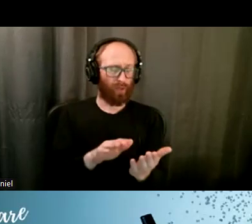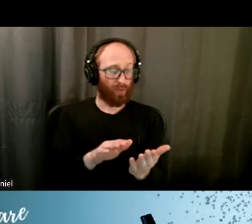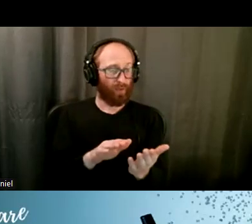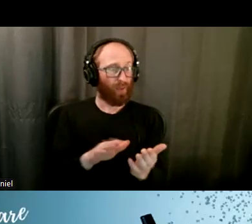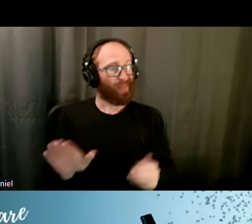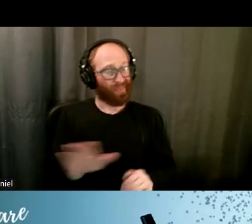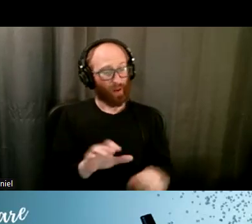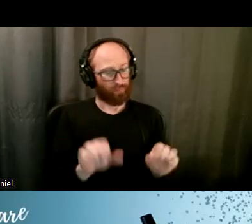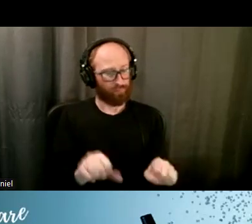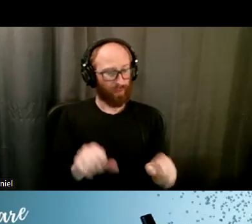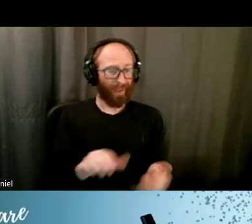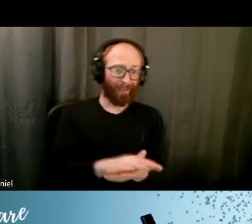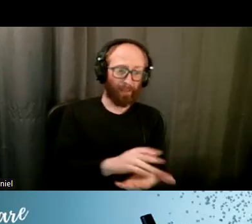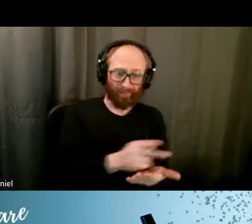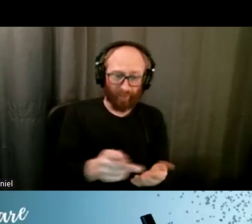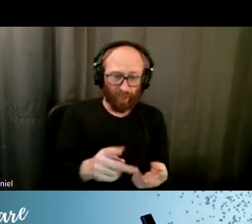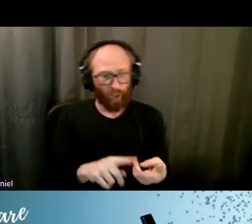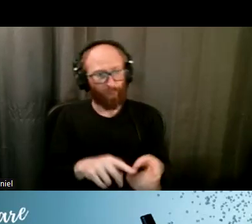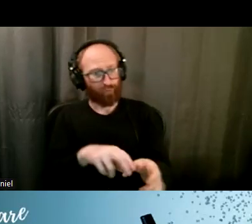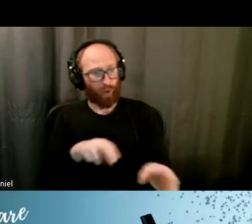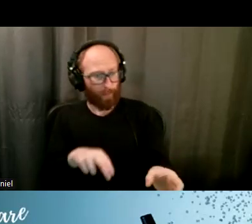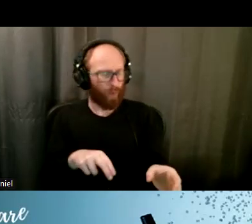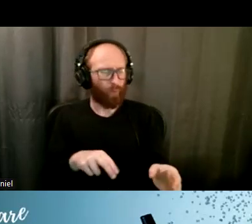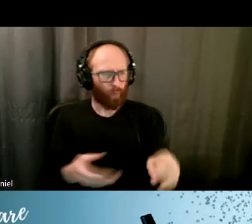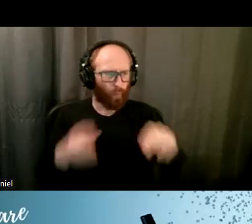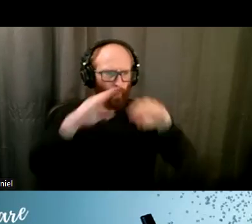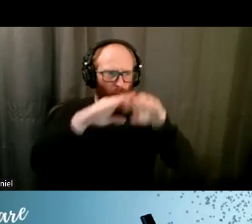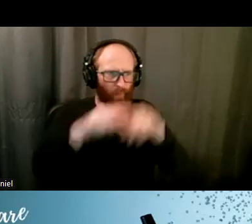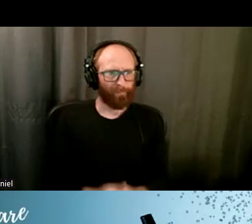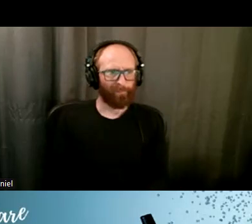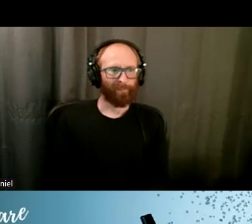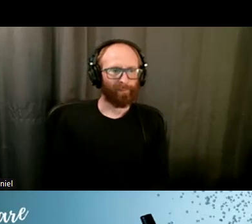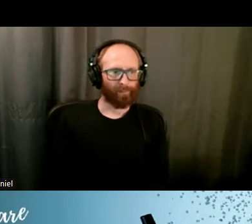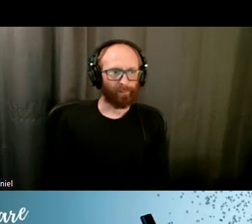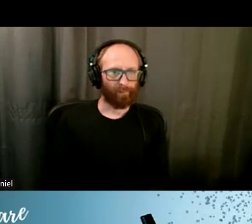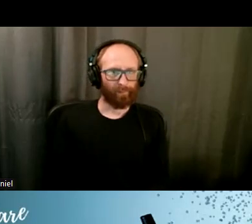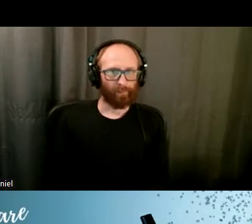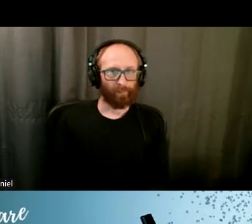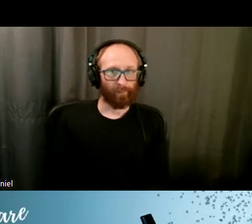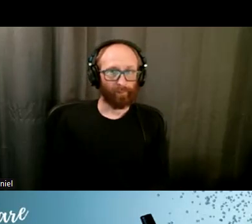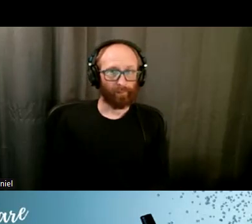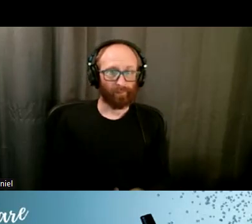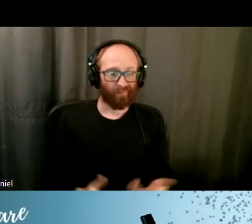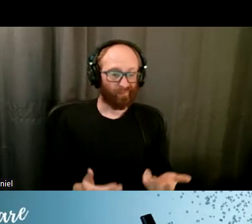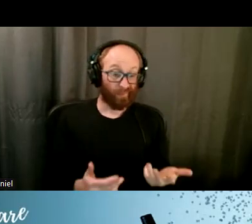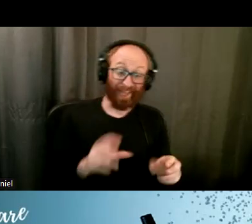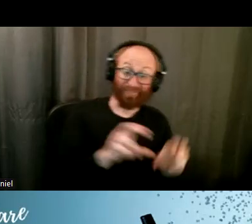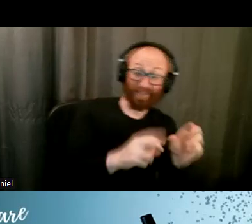dropout increases. Investment in mental health literacy is ultimately an educational investment.